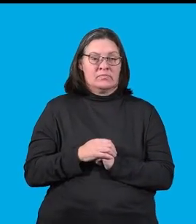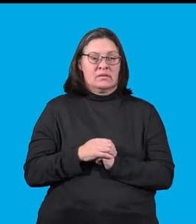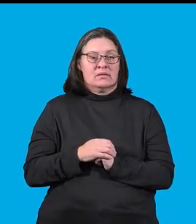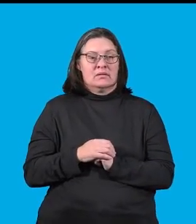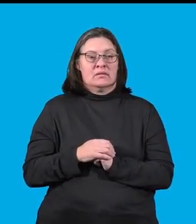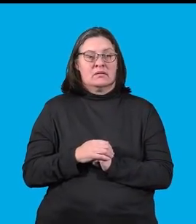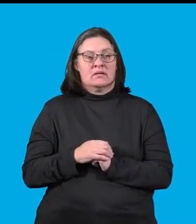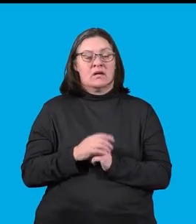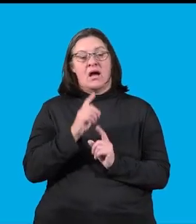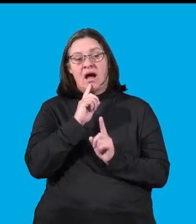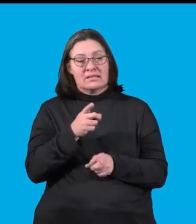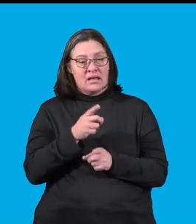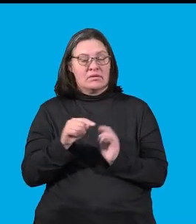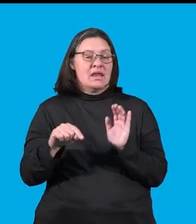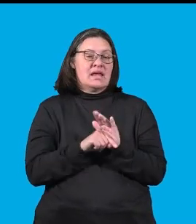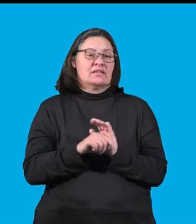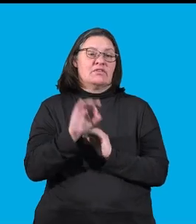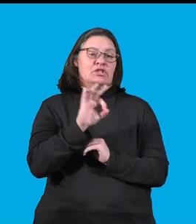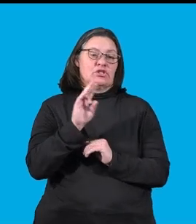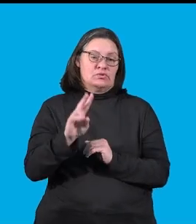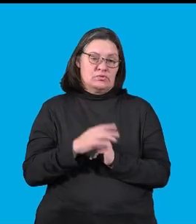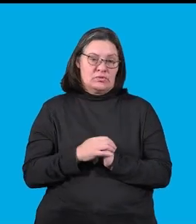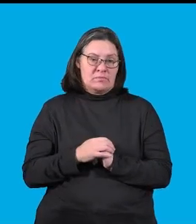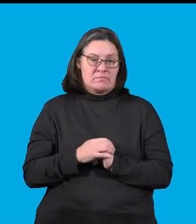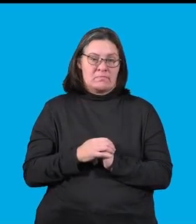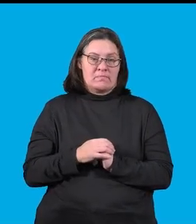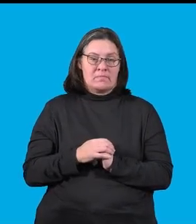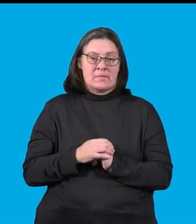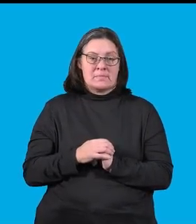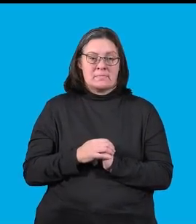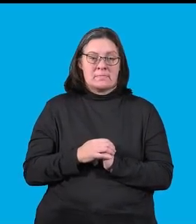72. And your answer here is negative